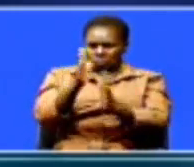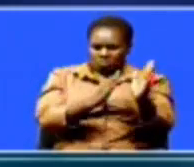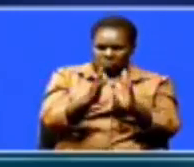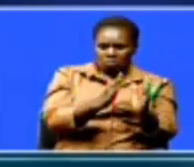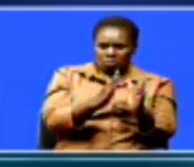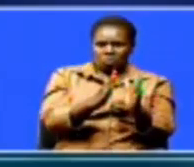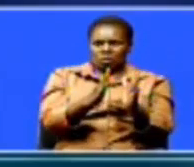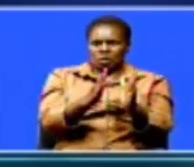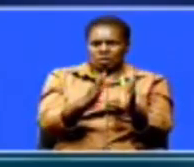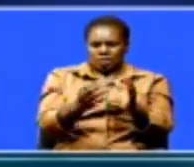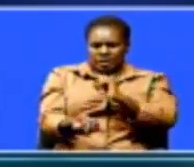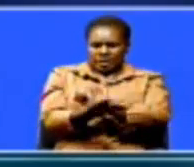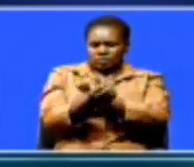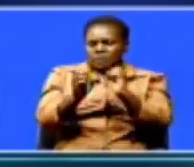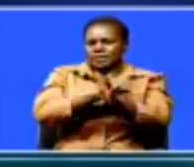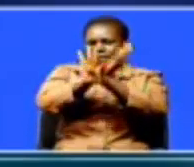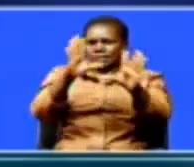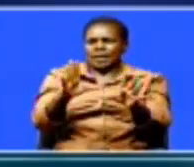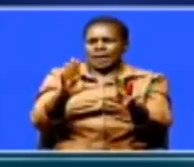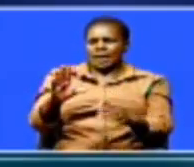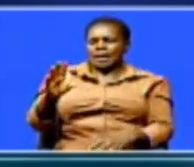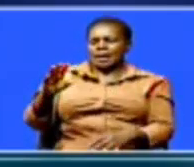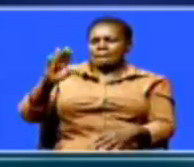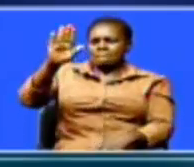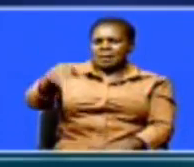is spelled out. A parliamentary group